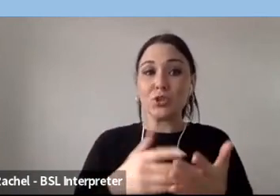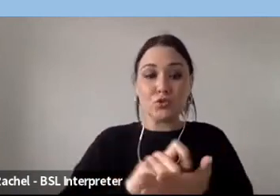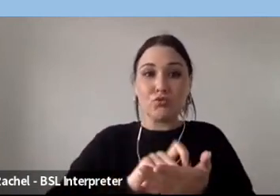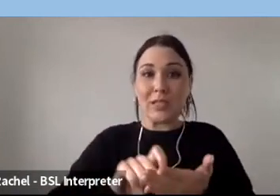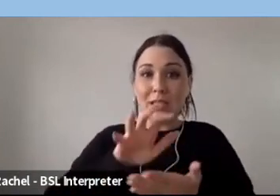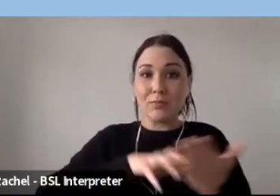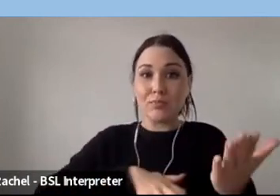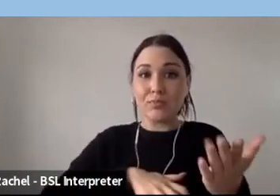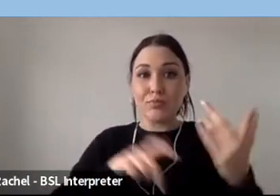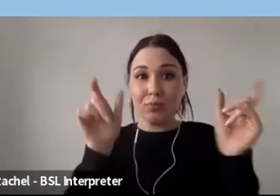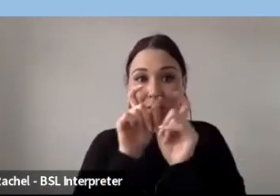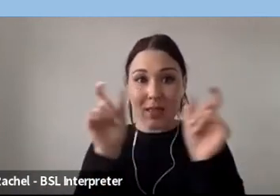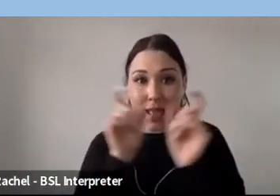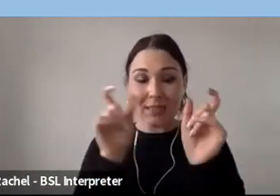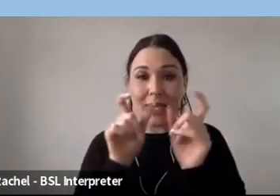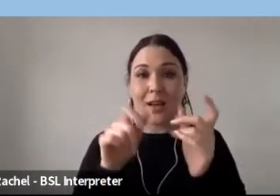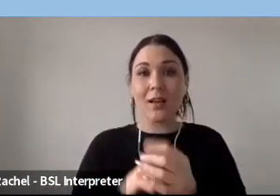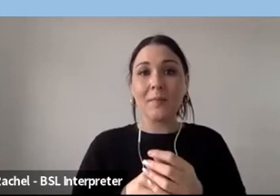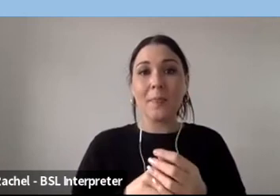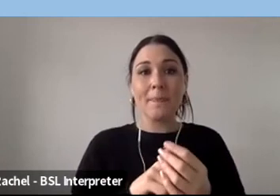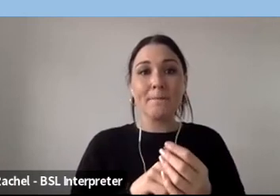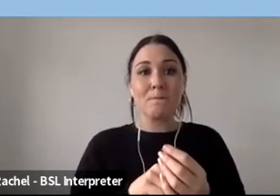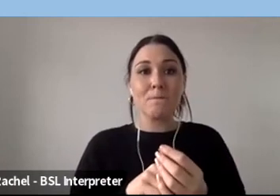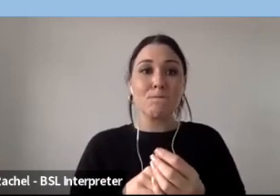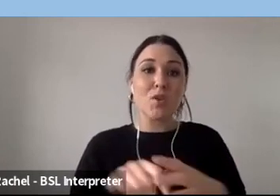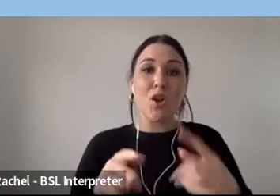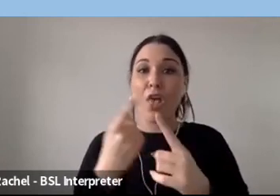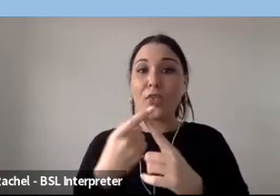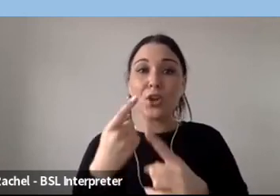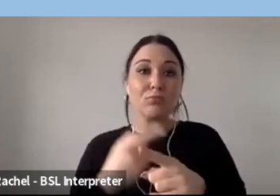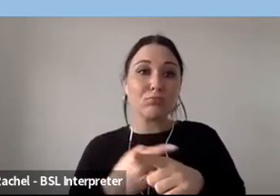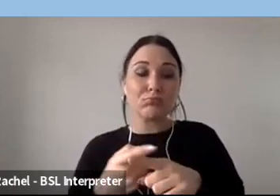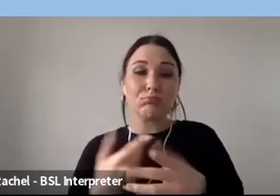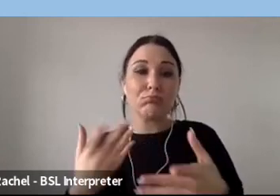literacy, and other related issues?